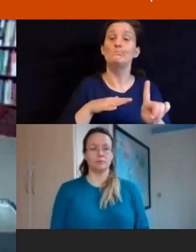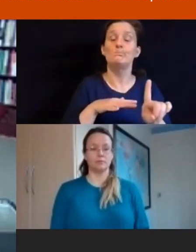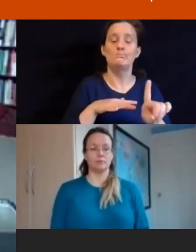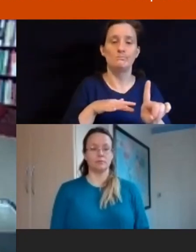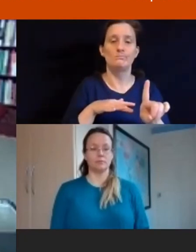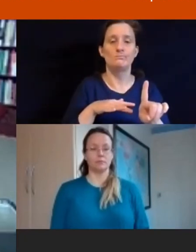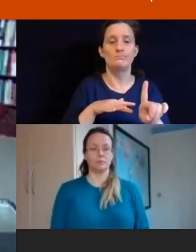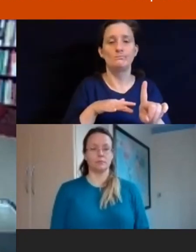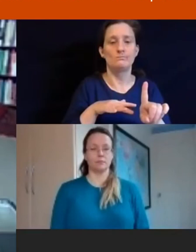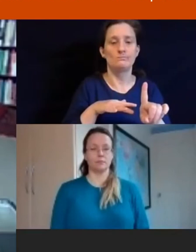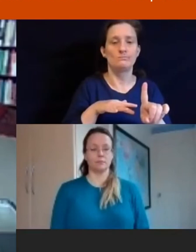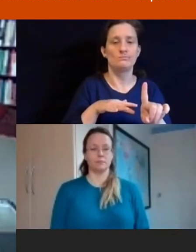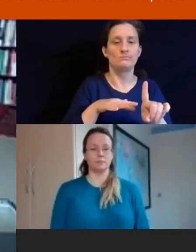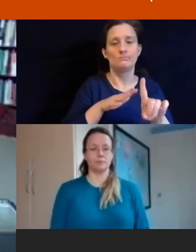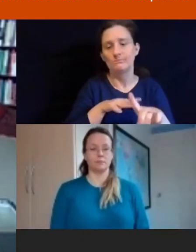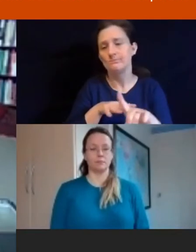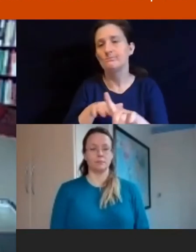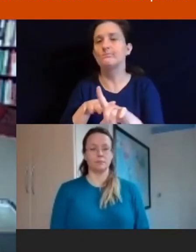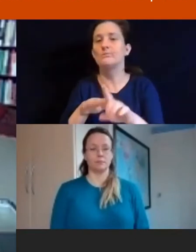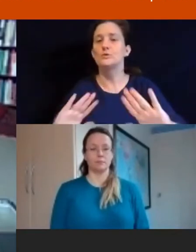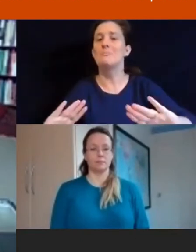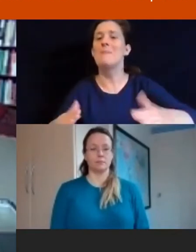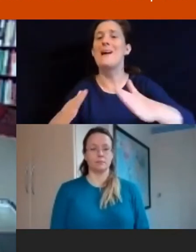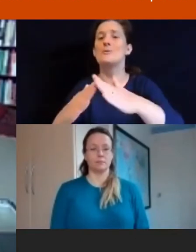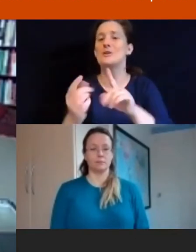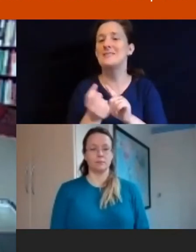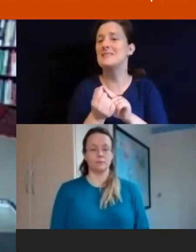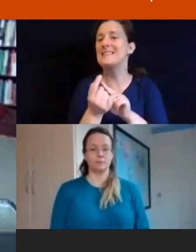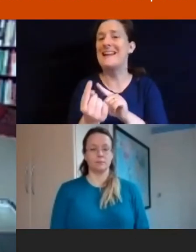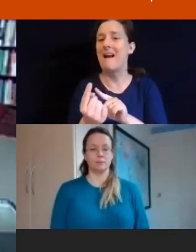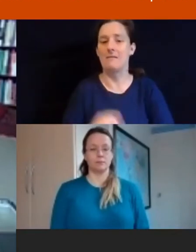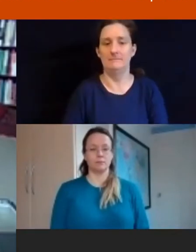close to the Mount of Horeb.